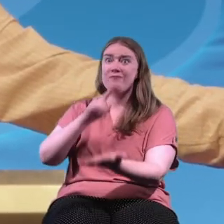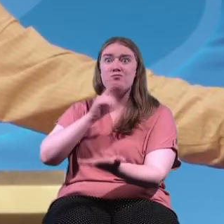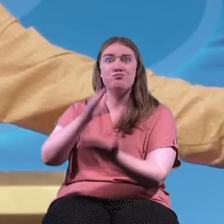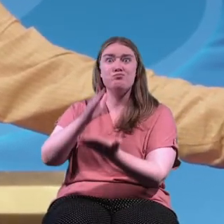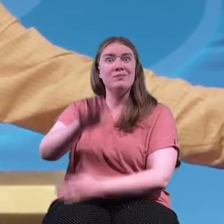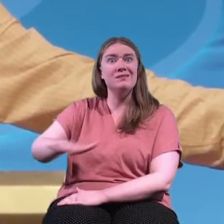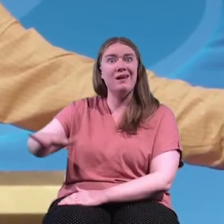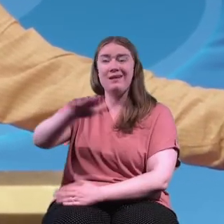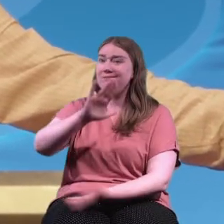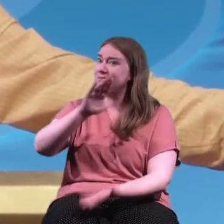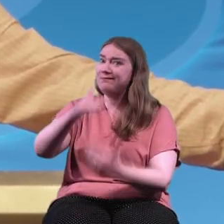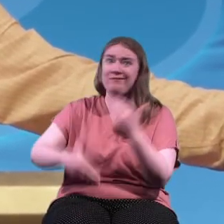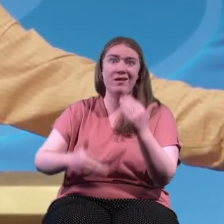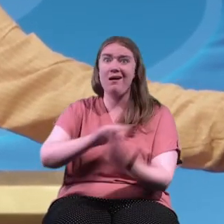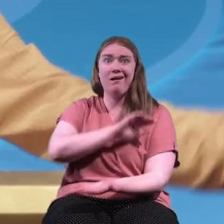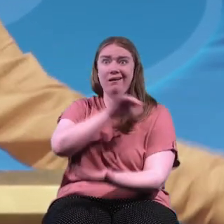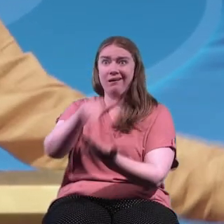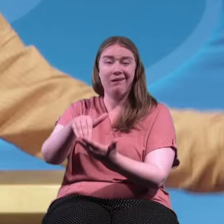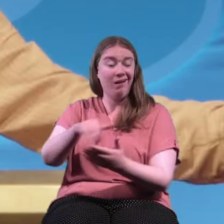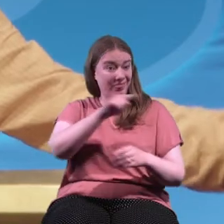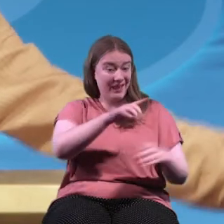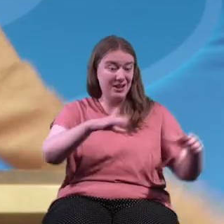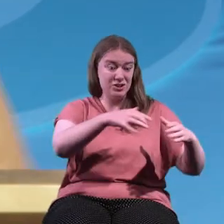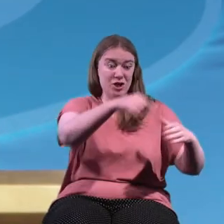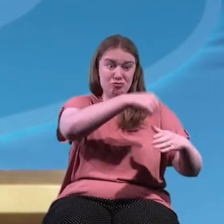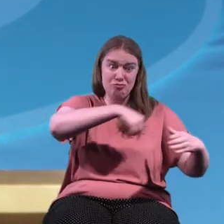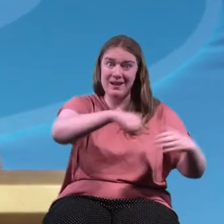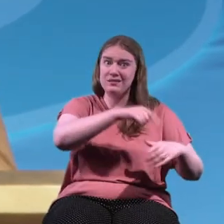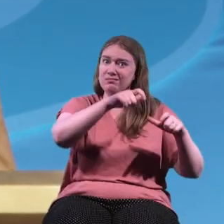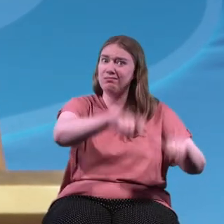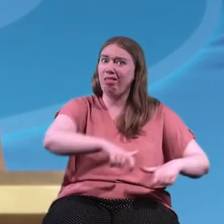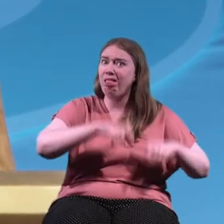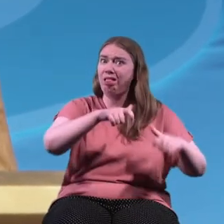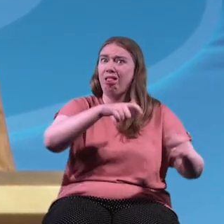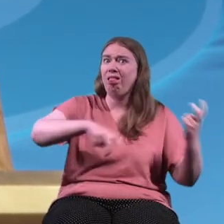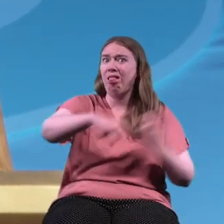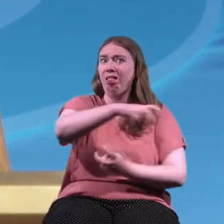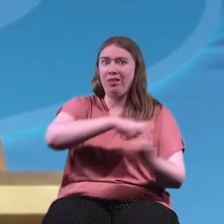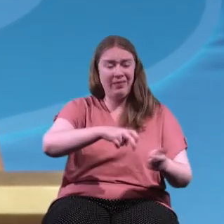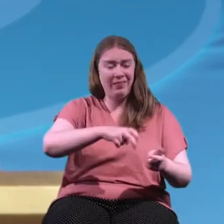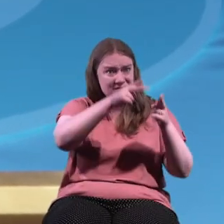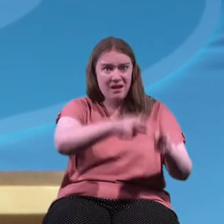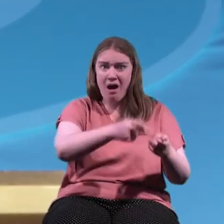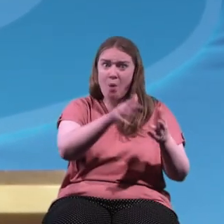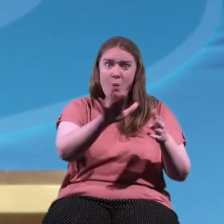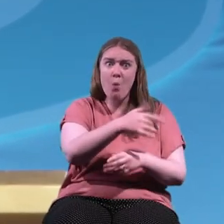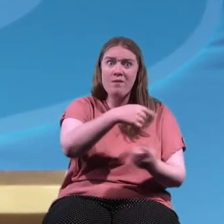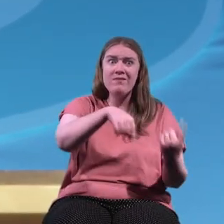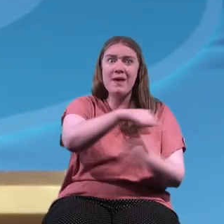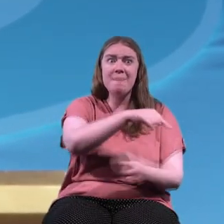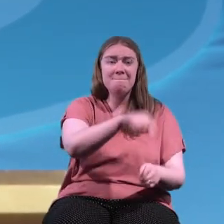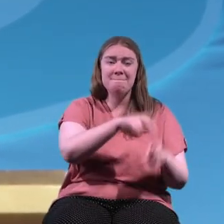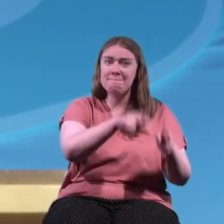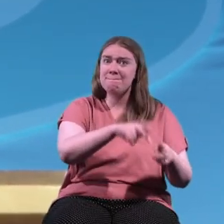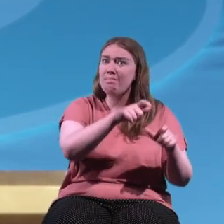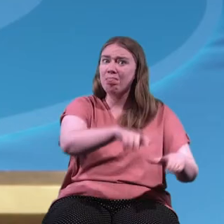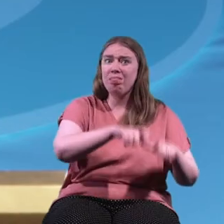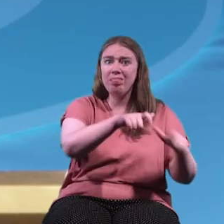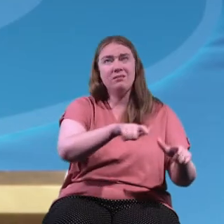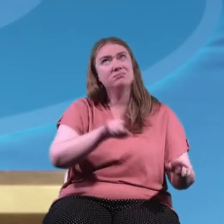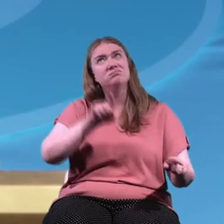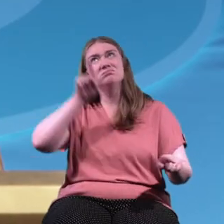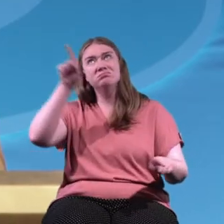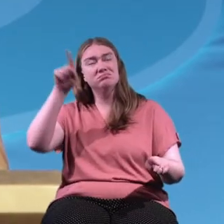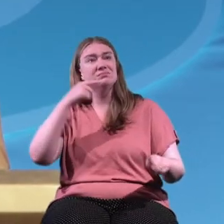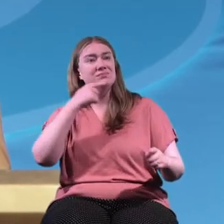Look at verse 10. For 40 years I was angry with that generation. I said, they are a